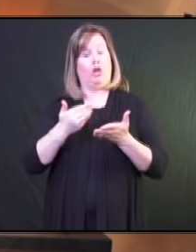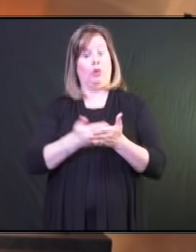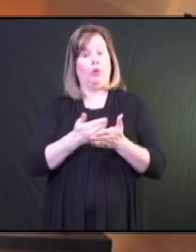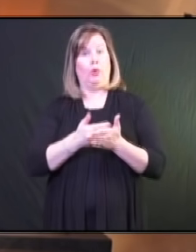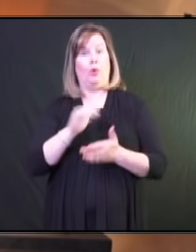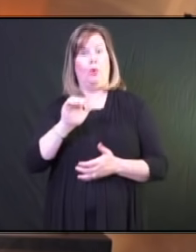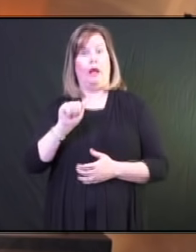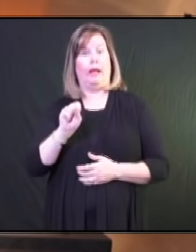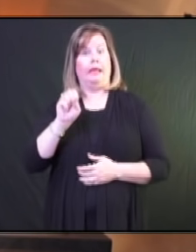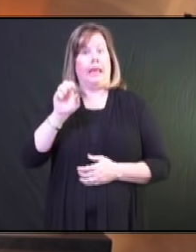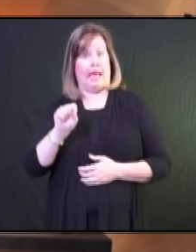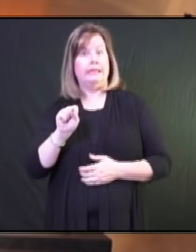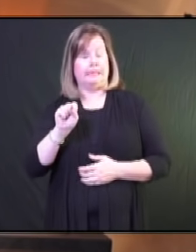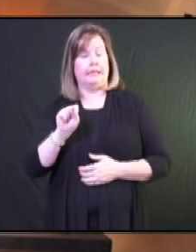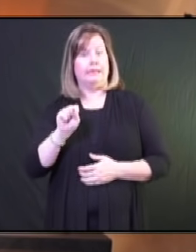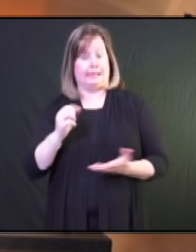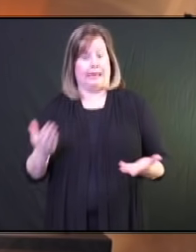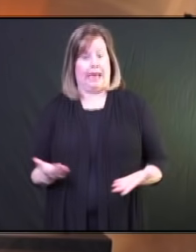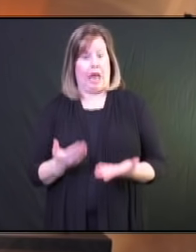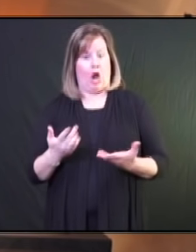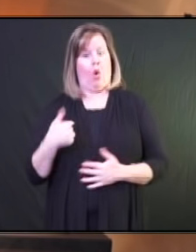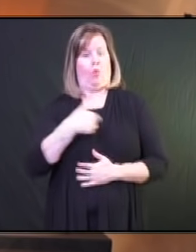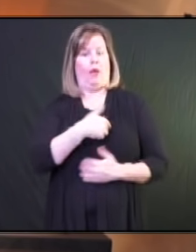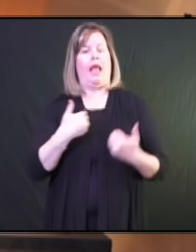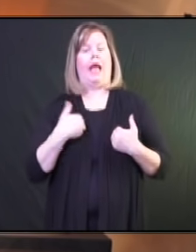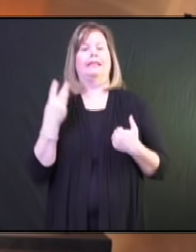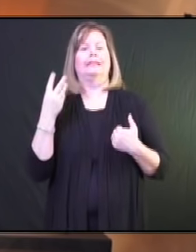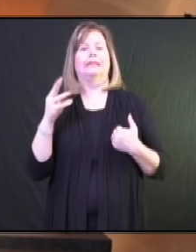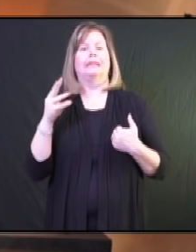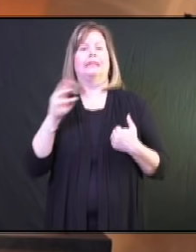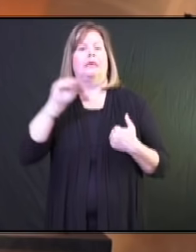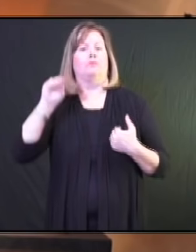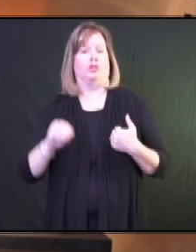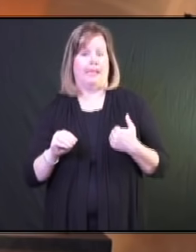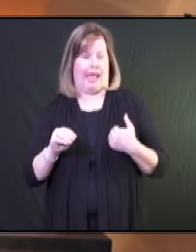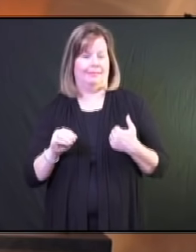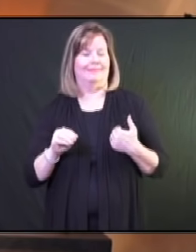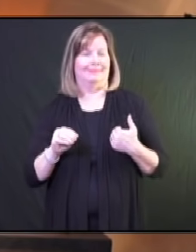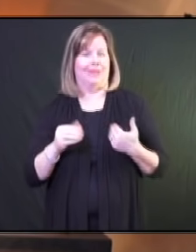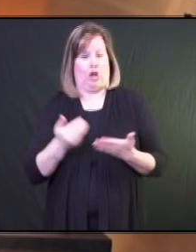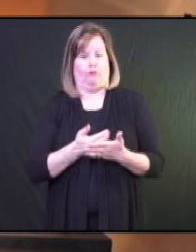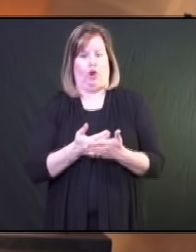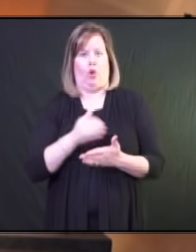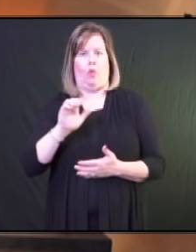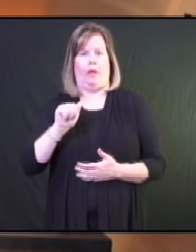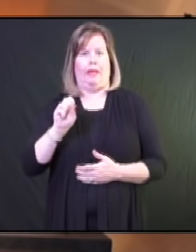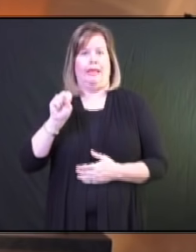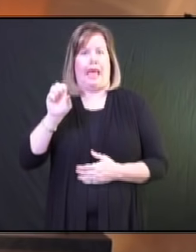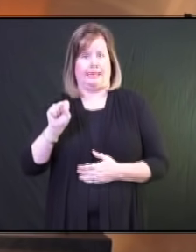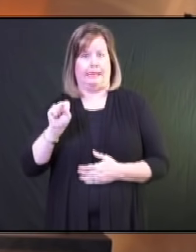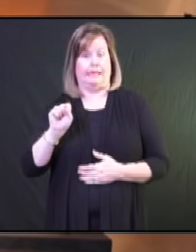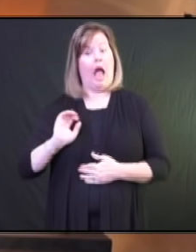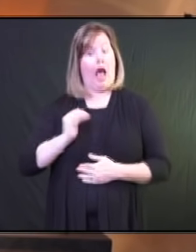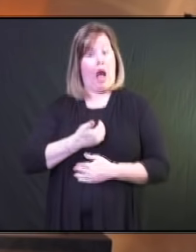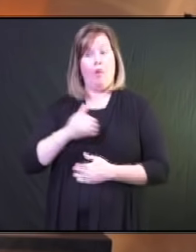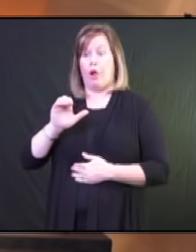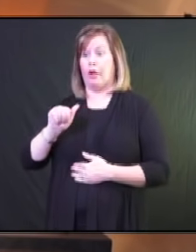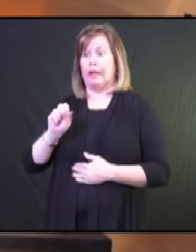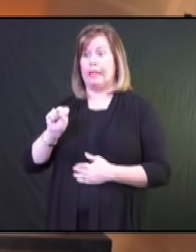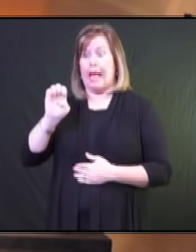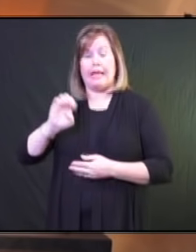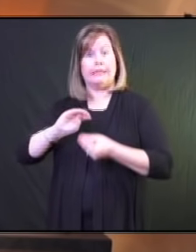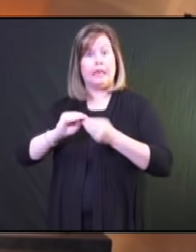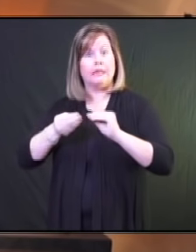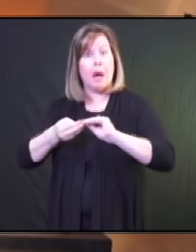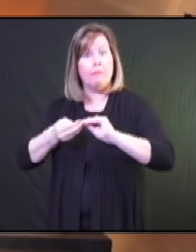yesterday, here in Kent County, we had 16% of the new cases. So while our percentage of cases as a proportion of the